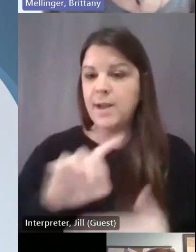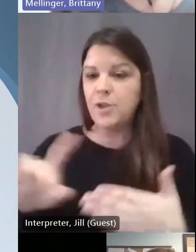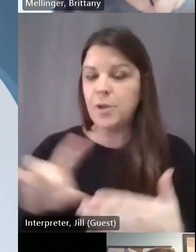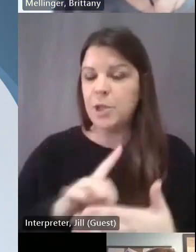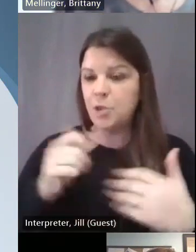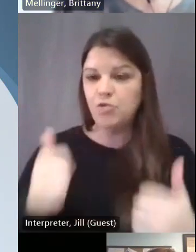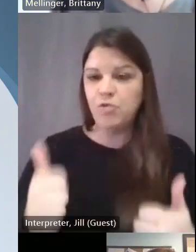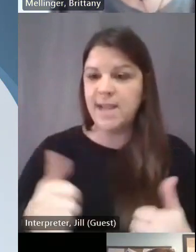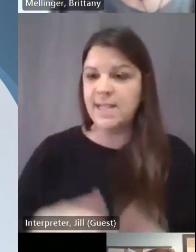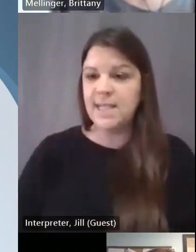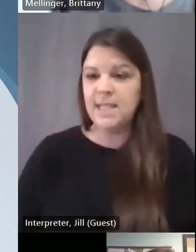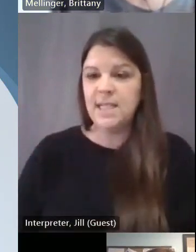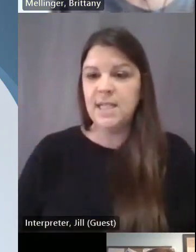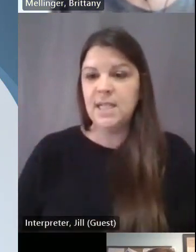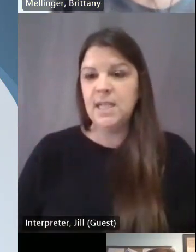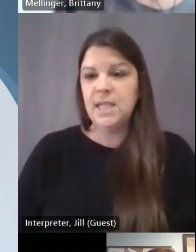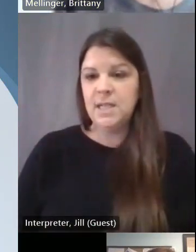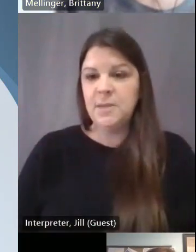Wonderful.